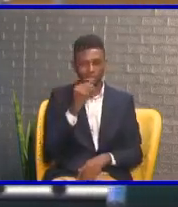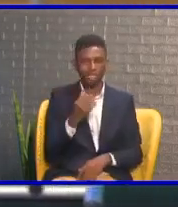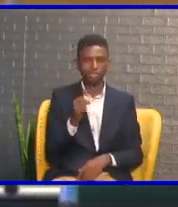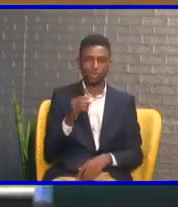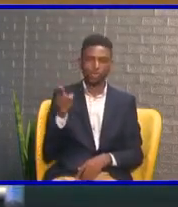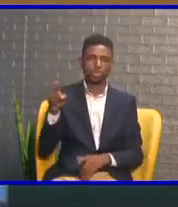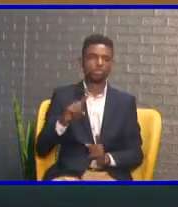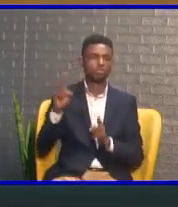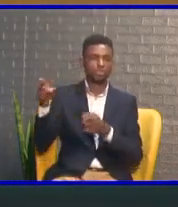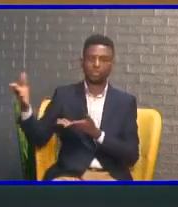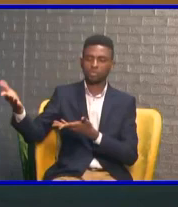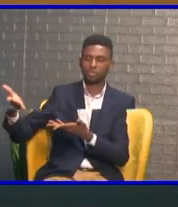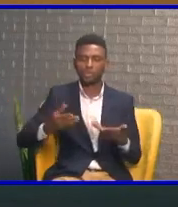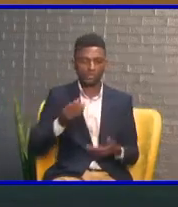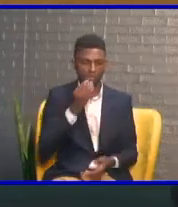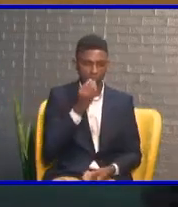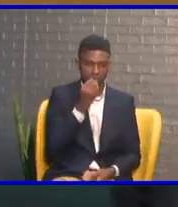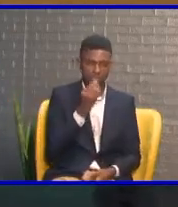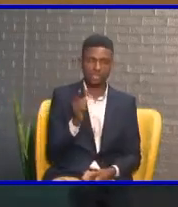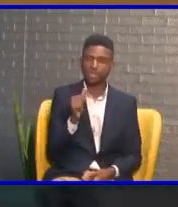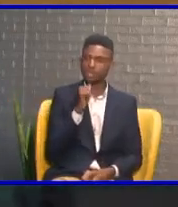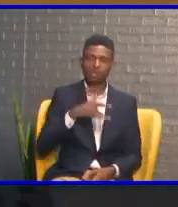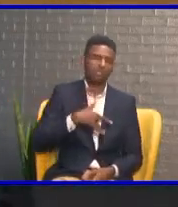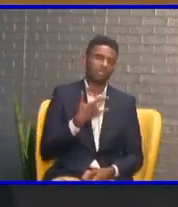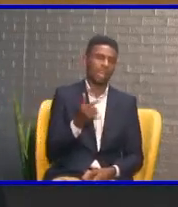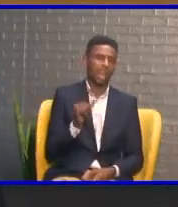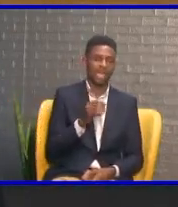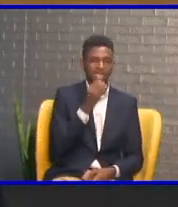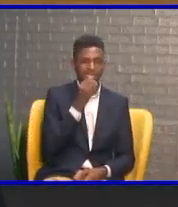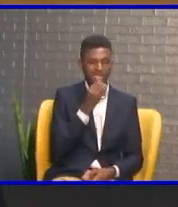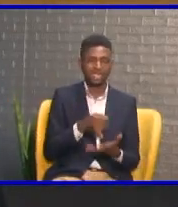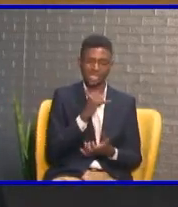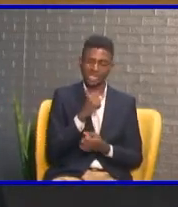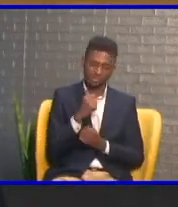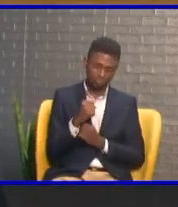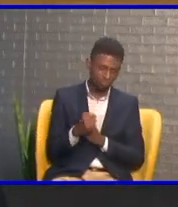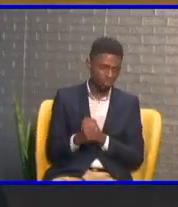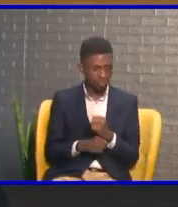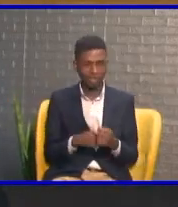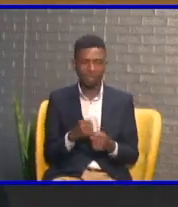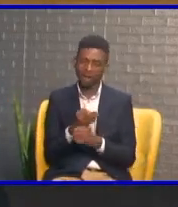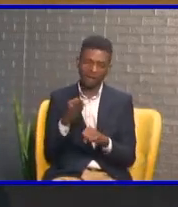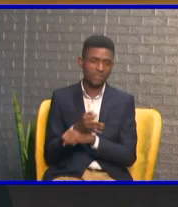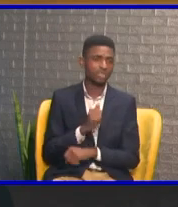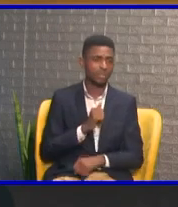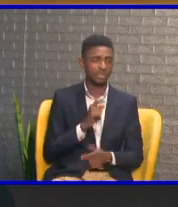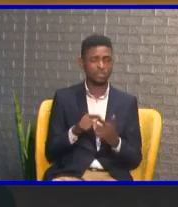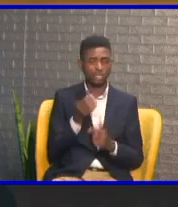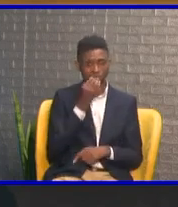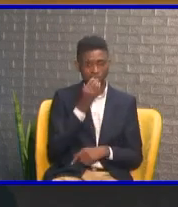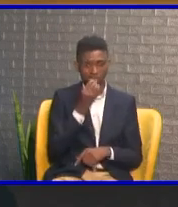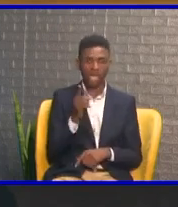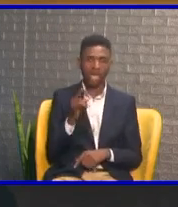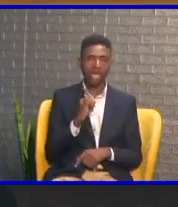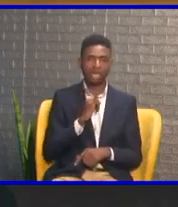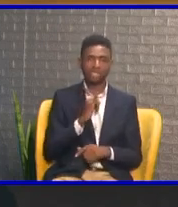and I brought the food. I didn't feel like eating. It was a struggle. But I forced myself to eat. I almost threw